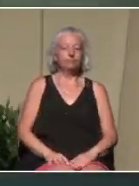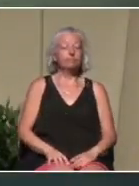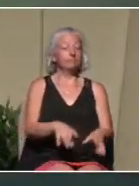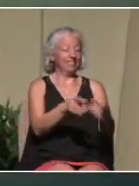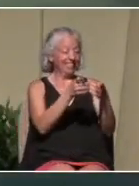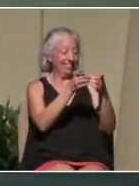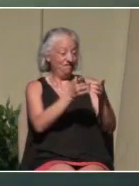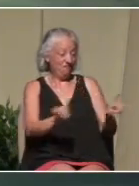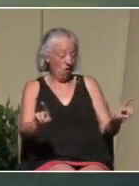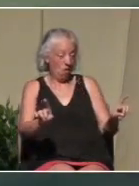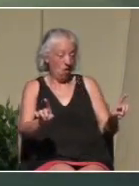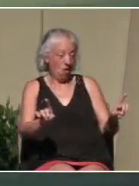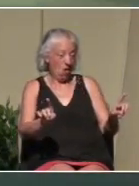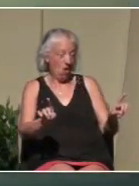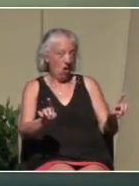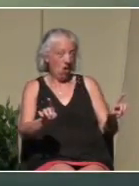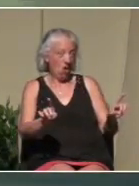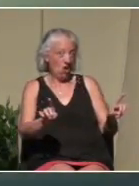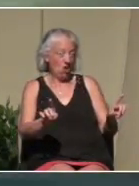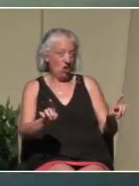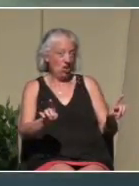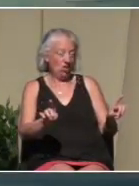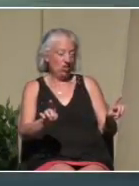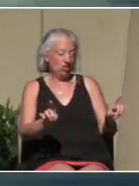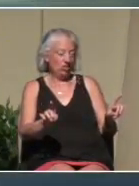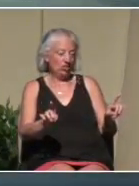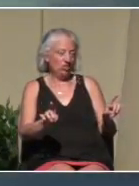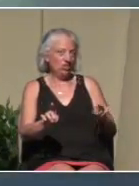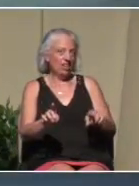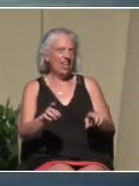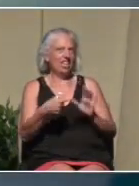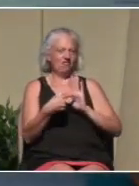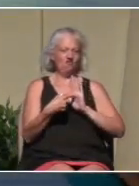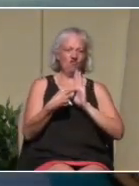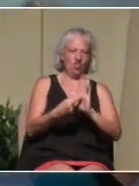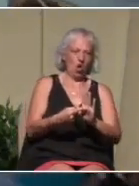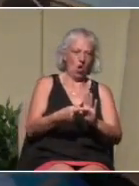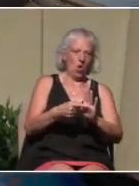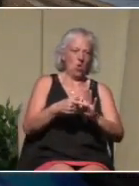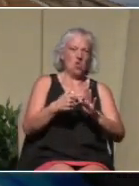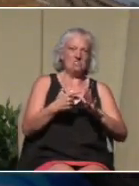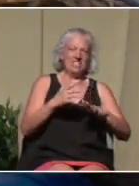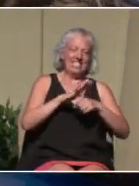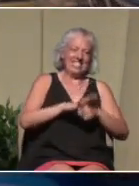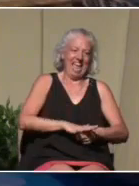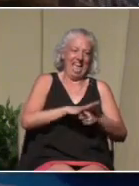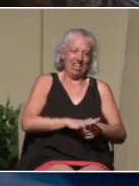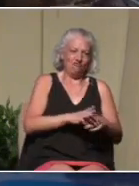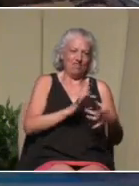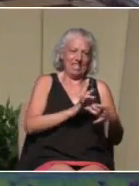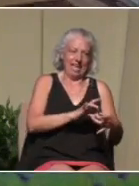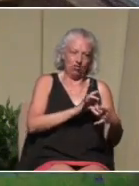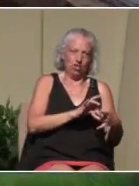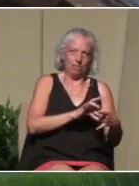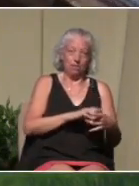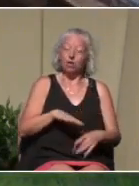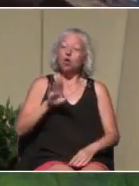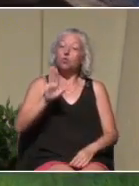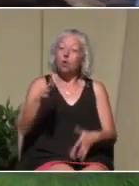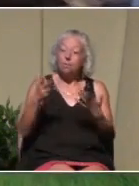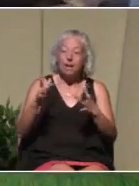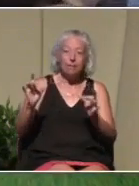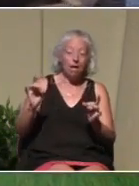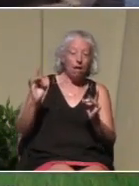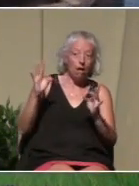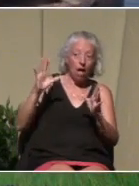Divorces often leave a lot of residue and tensions in a relationship. A divorce can be a traumatic and isolating